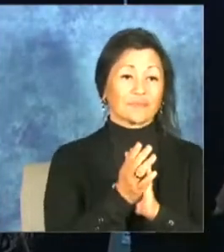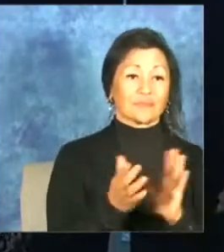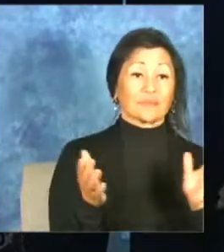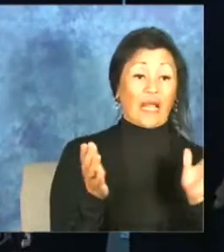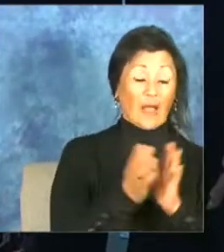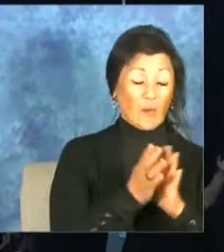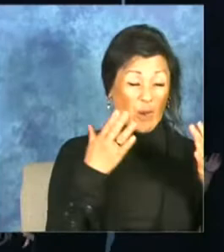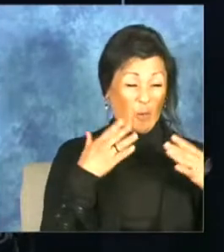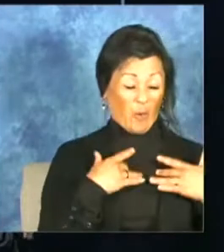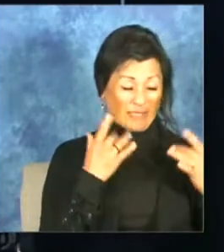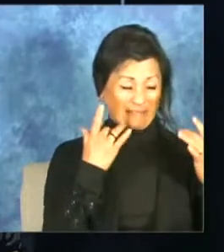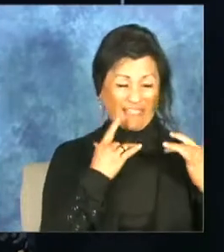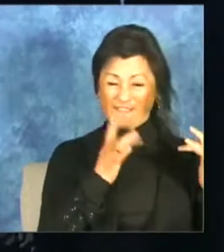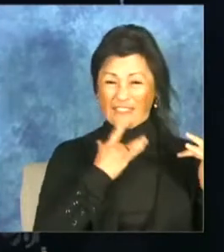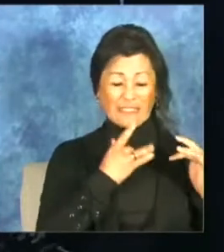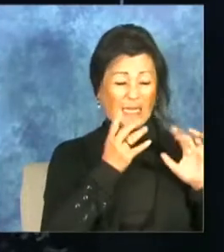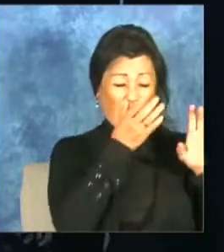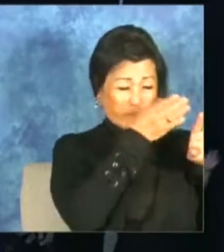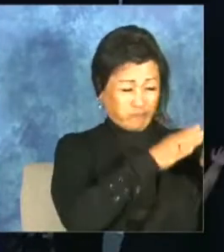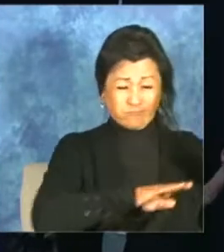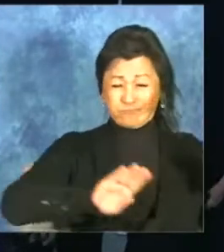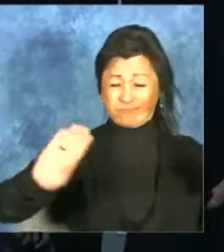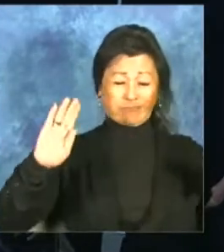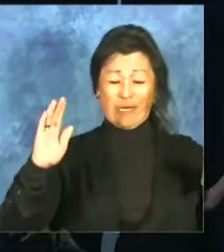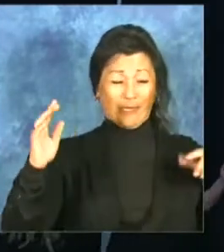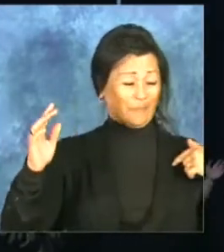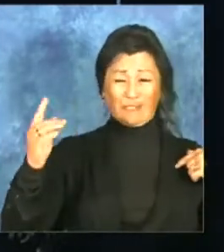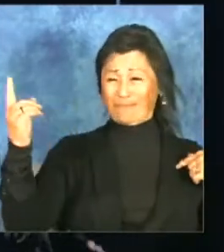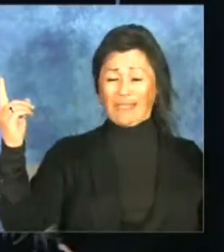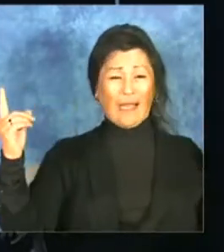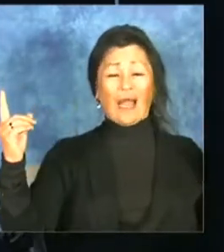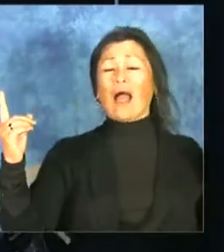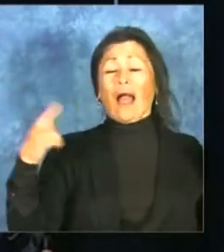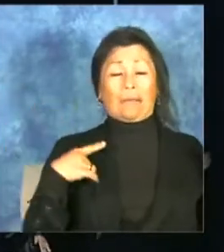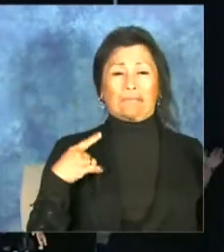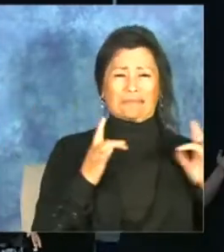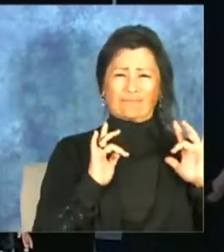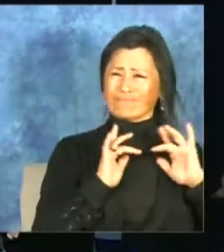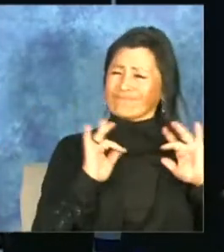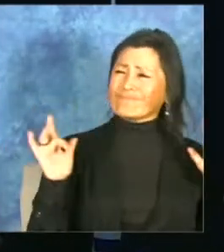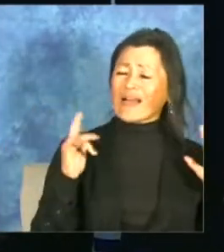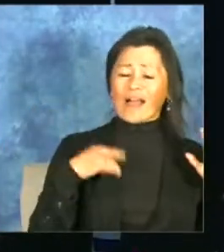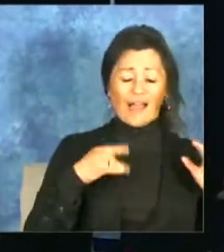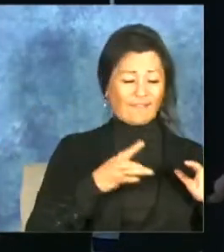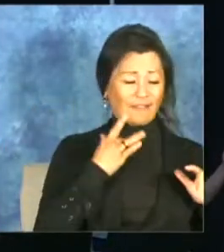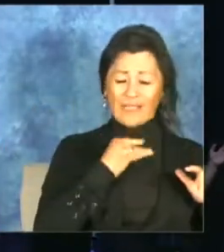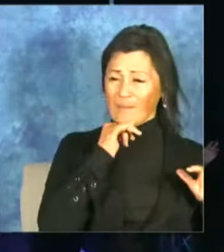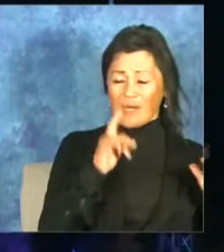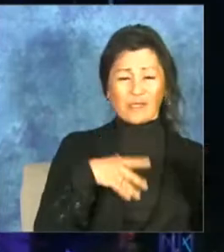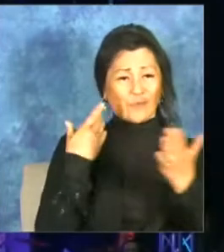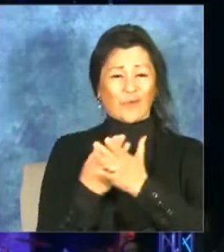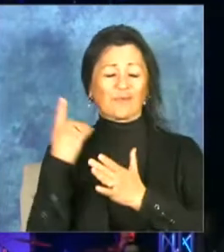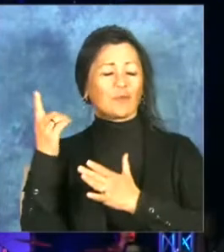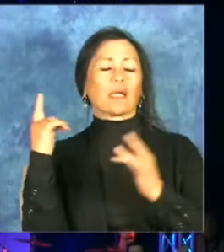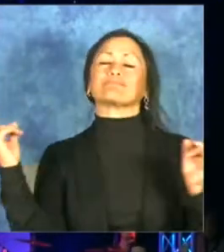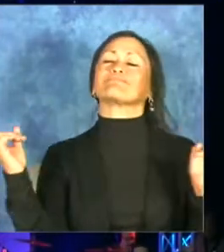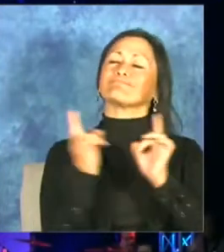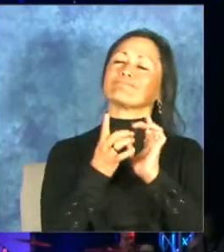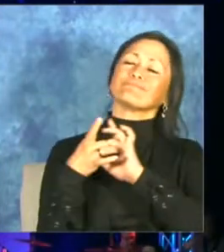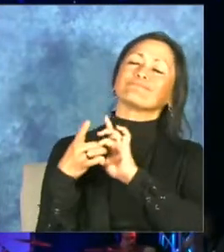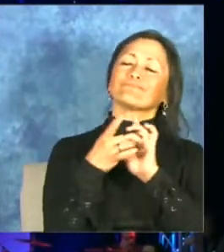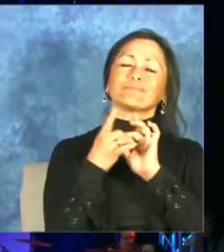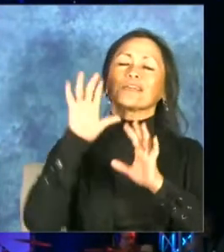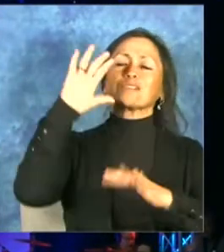The chasm is far too wide. I never thought I'd reach the other side.